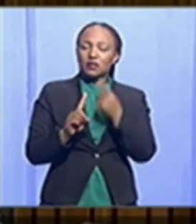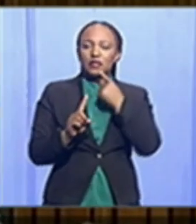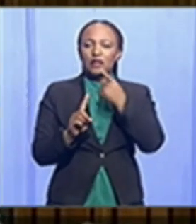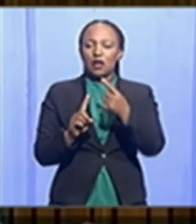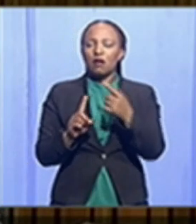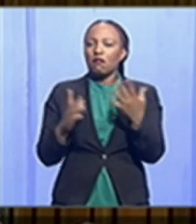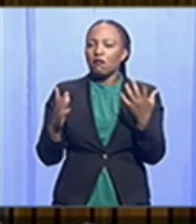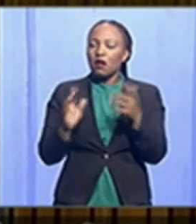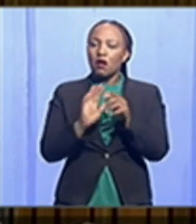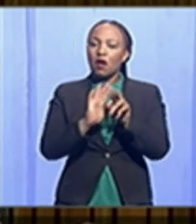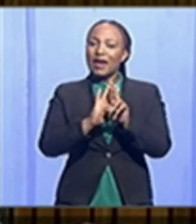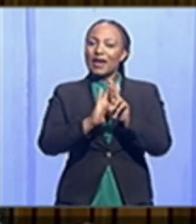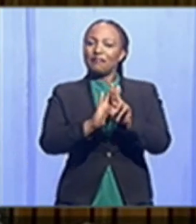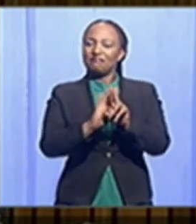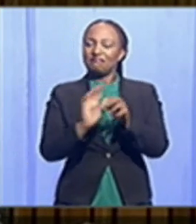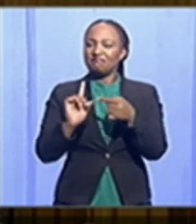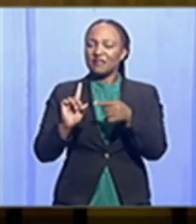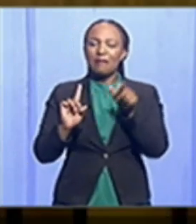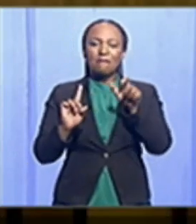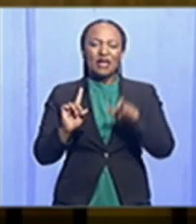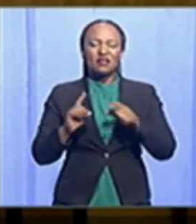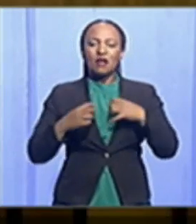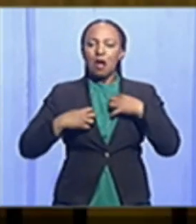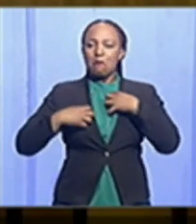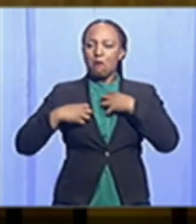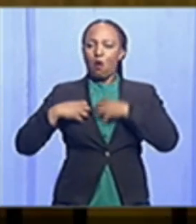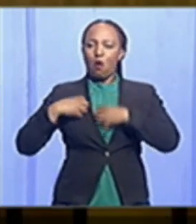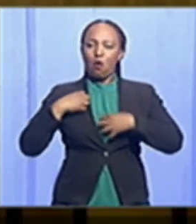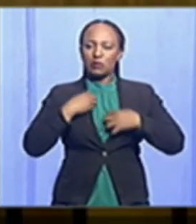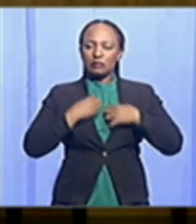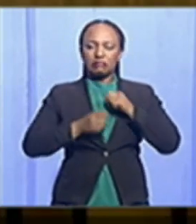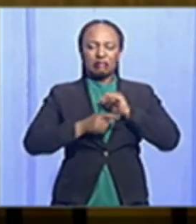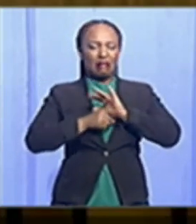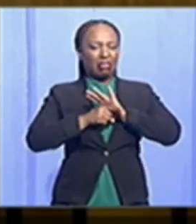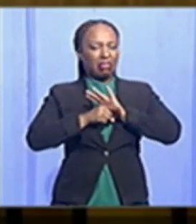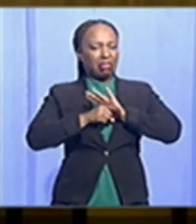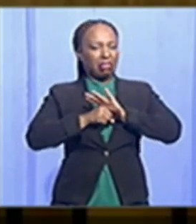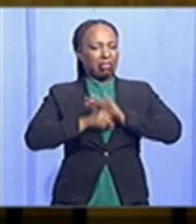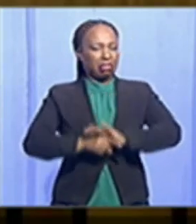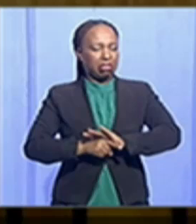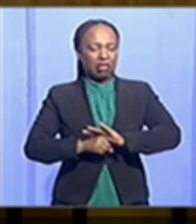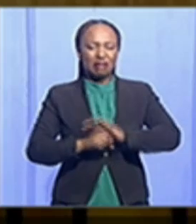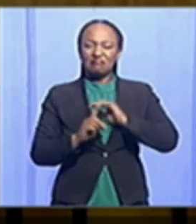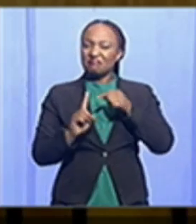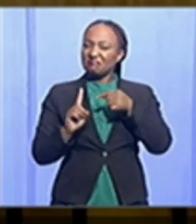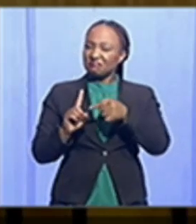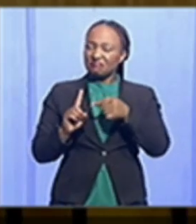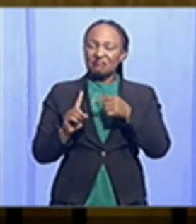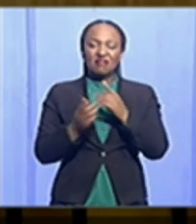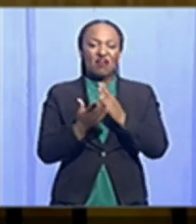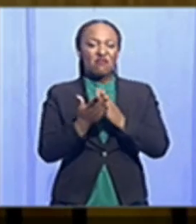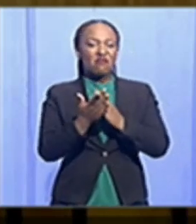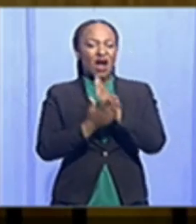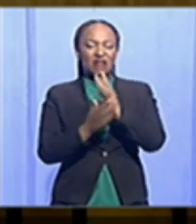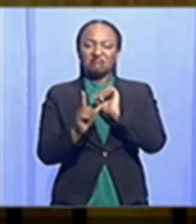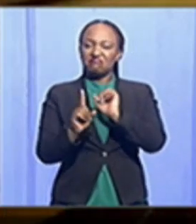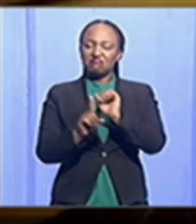mo emetšego e be a gateletše monaganong le gore maemo a gagwe kgolegong e be a se a loka e bile le ditokelo tša gagwe di